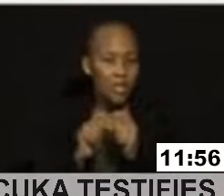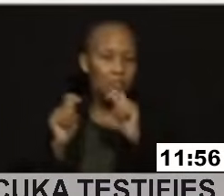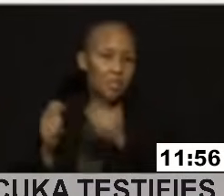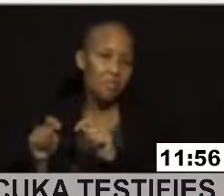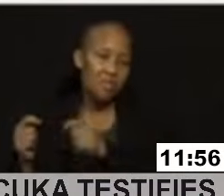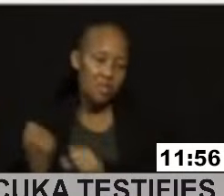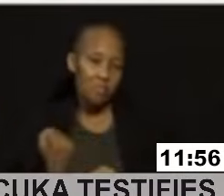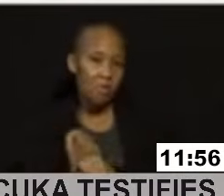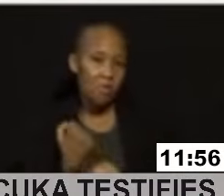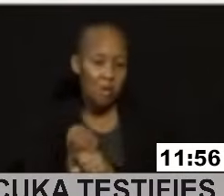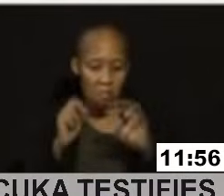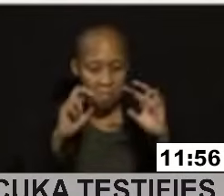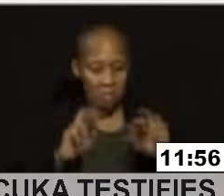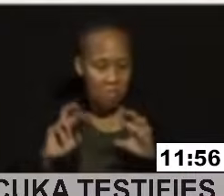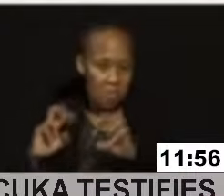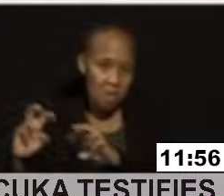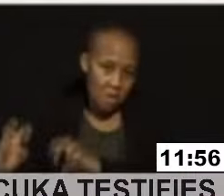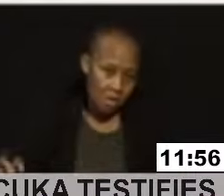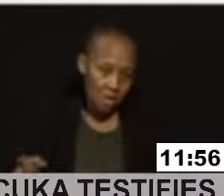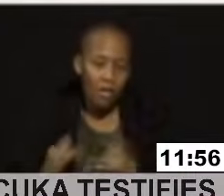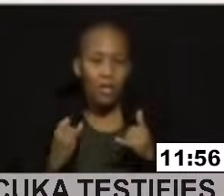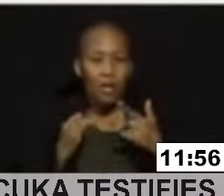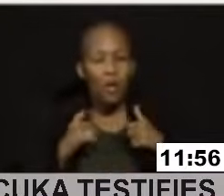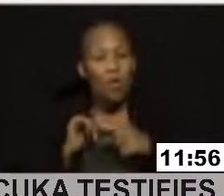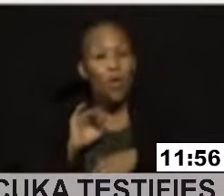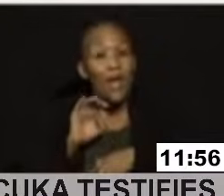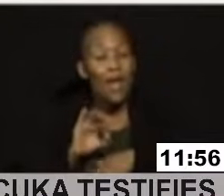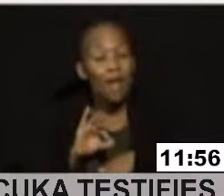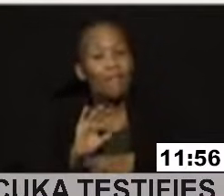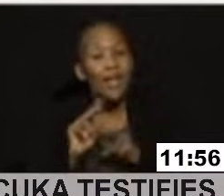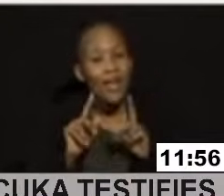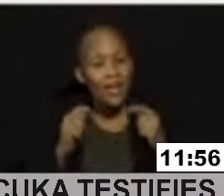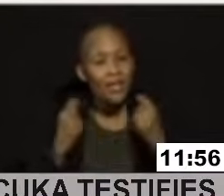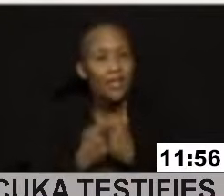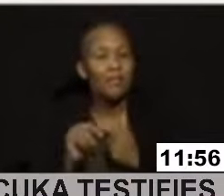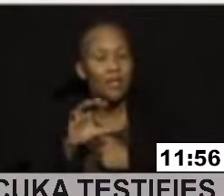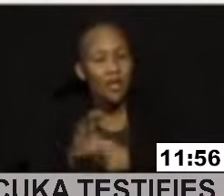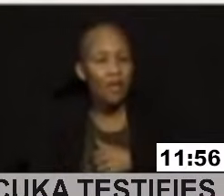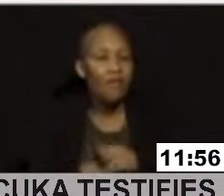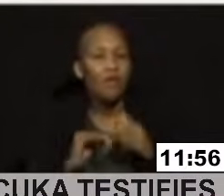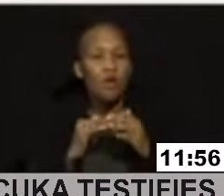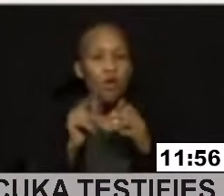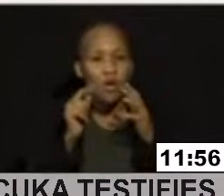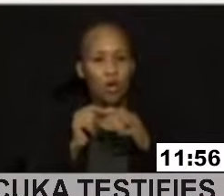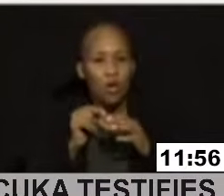So you would therefore have a team that will have prosecutors, analysts,